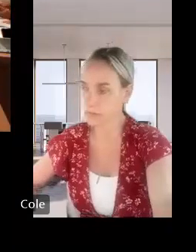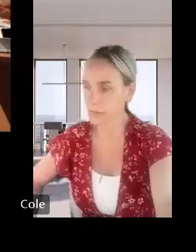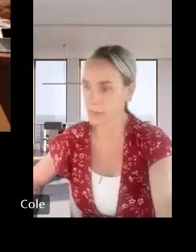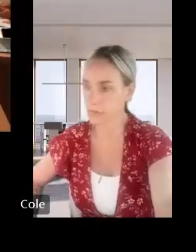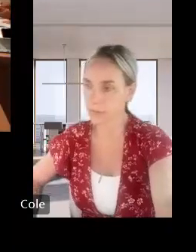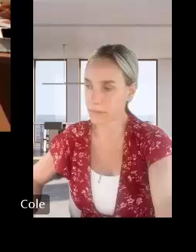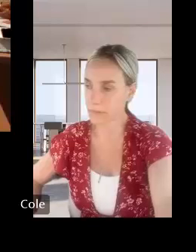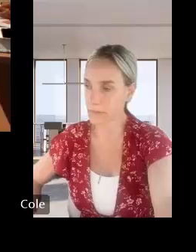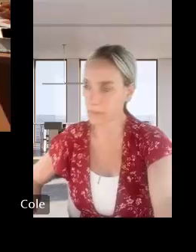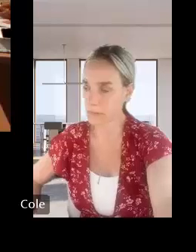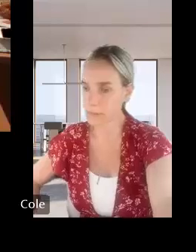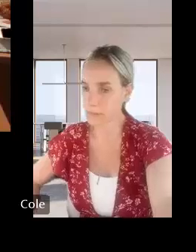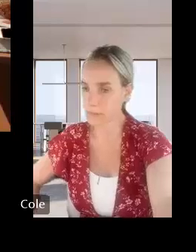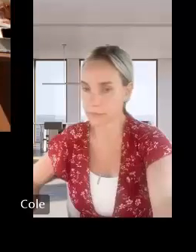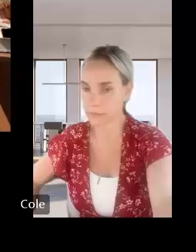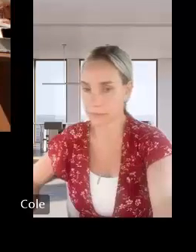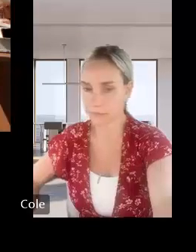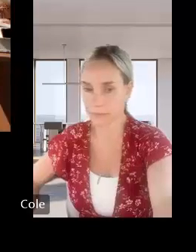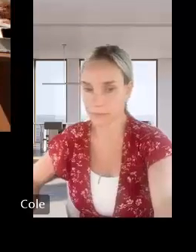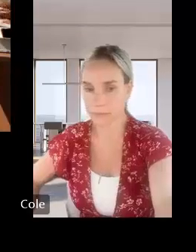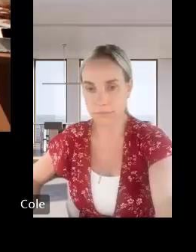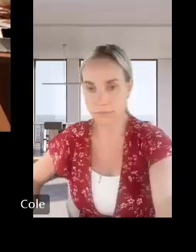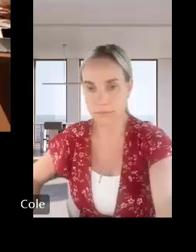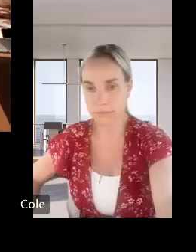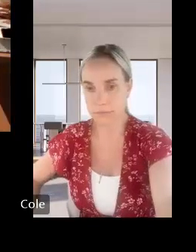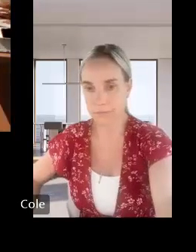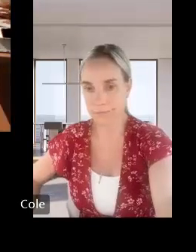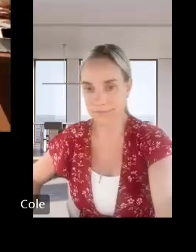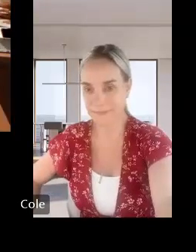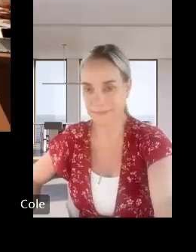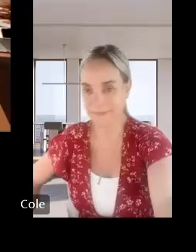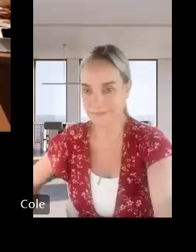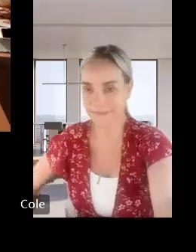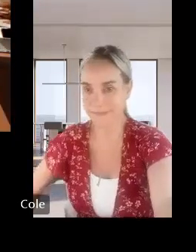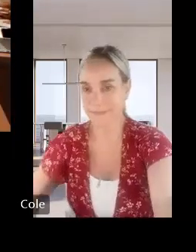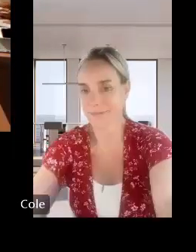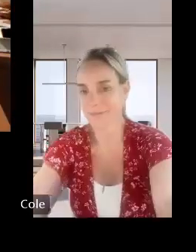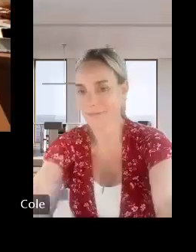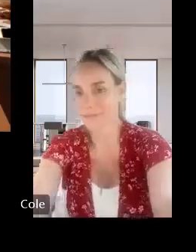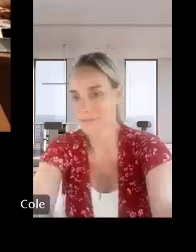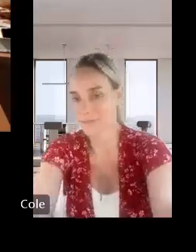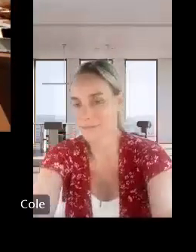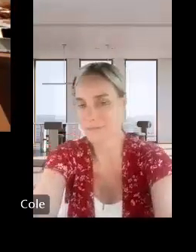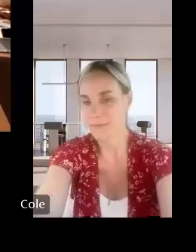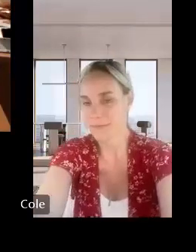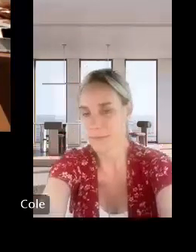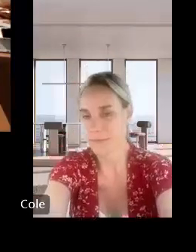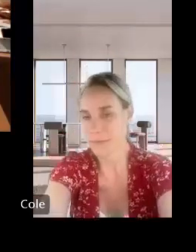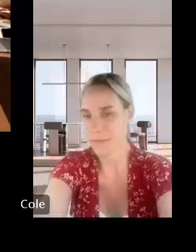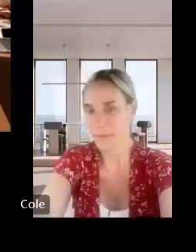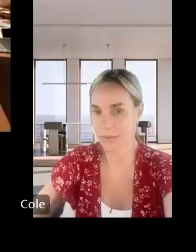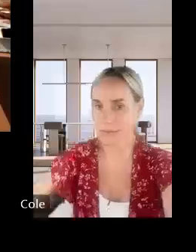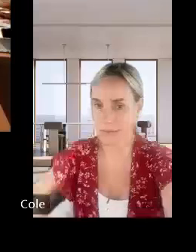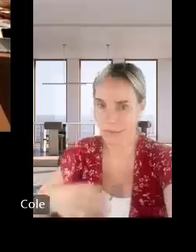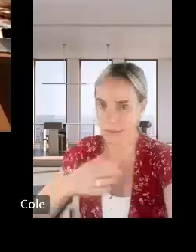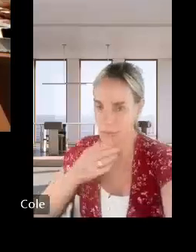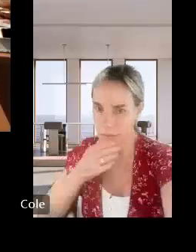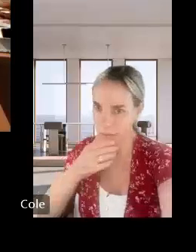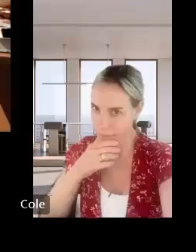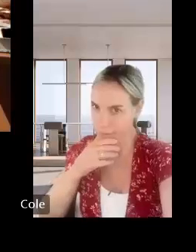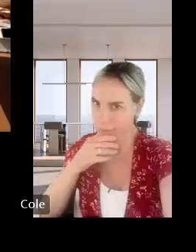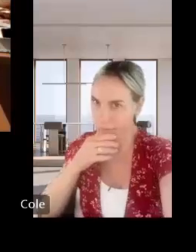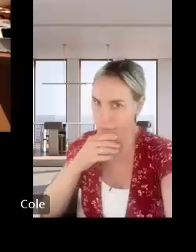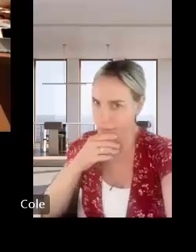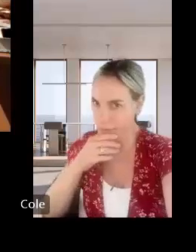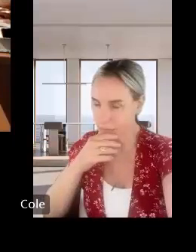No questions? Well, I'll ask one. I got the report just emailed me to me, and I'll just look at